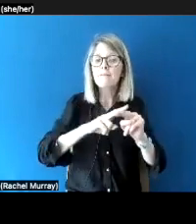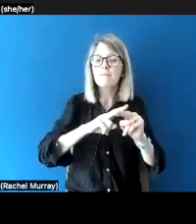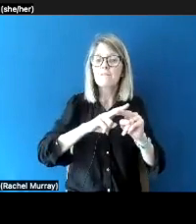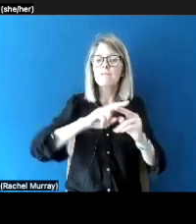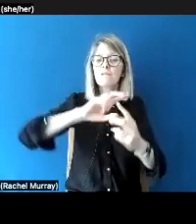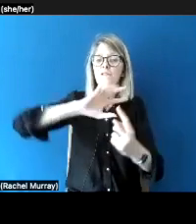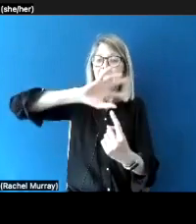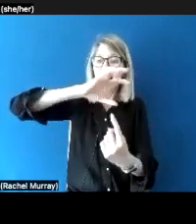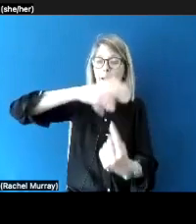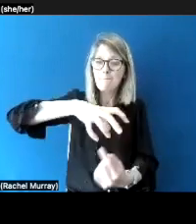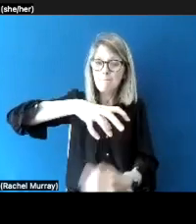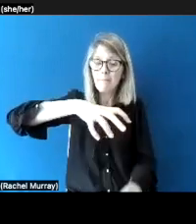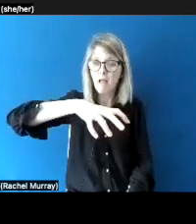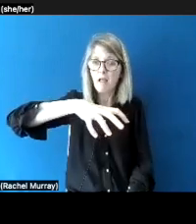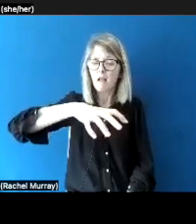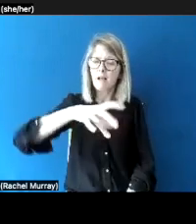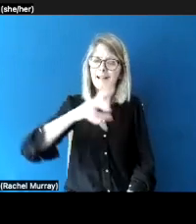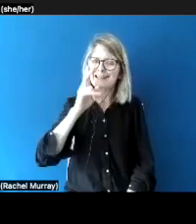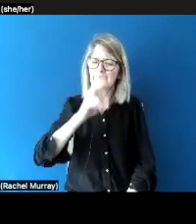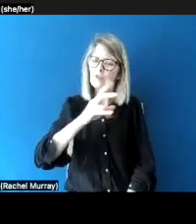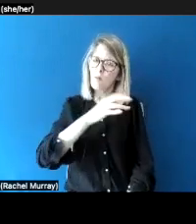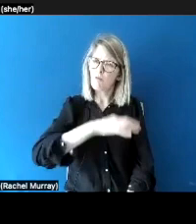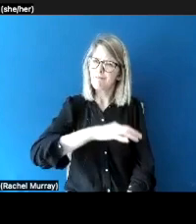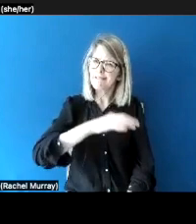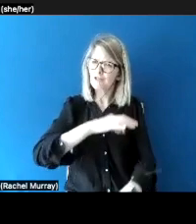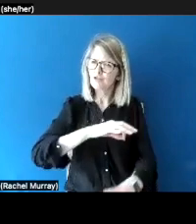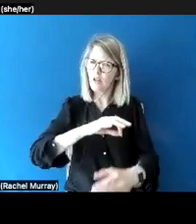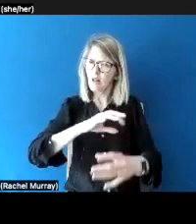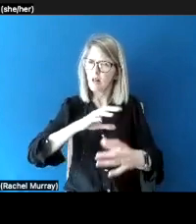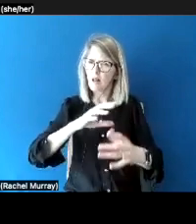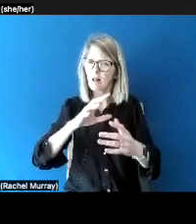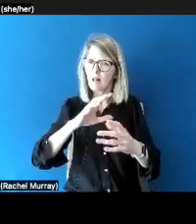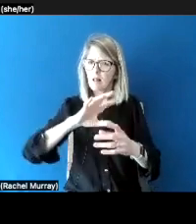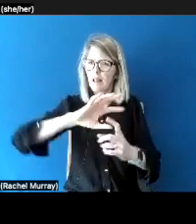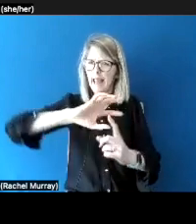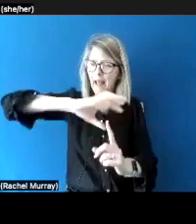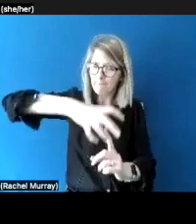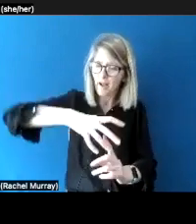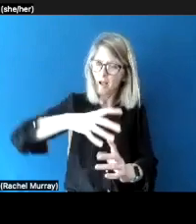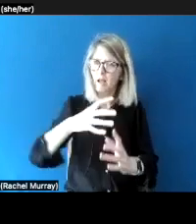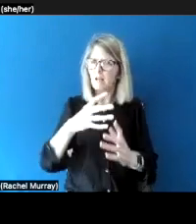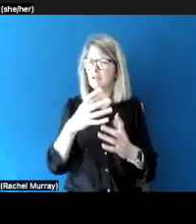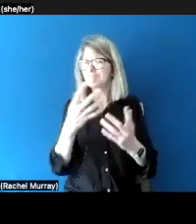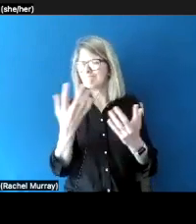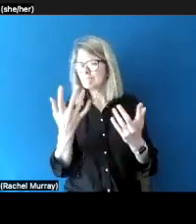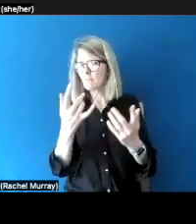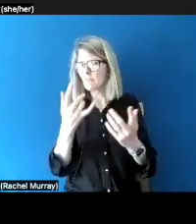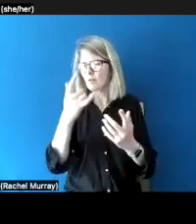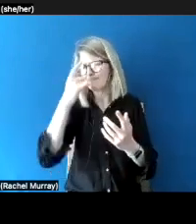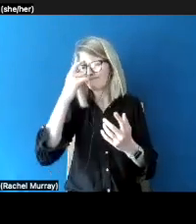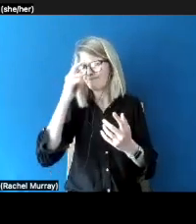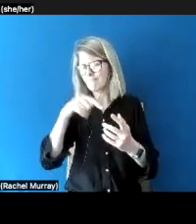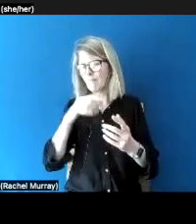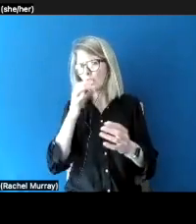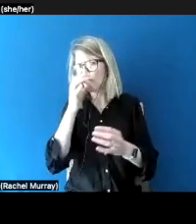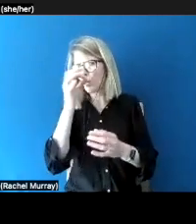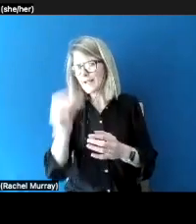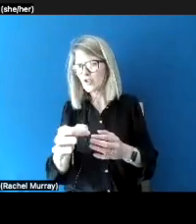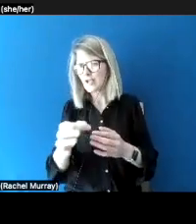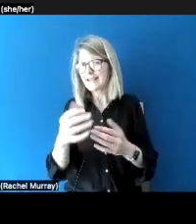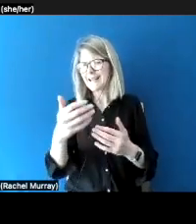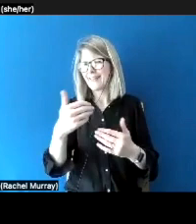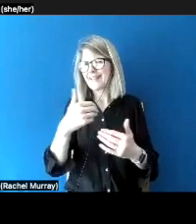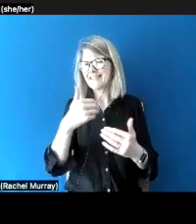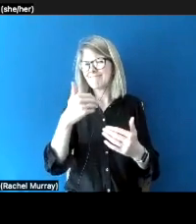as a providential empire, the question then arises whether there was a sense that Church of England itself